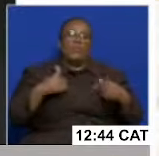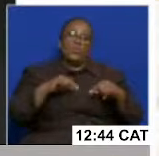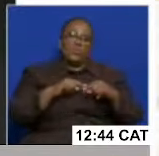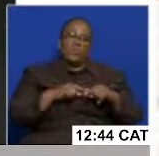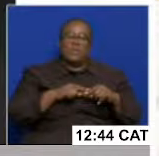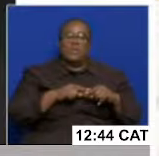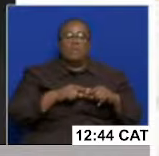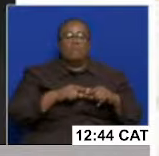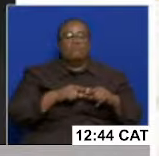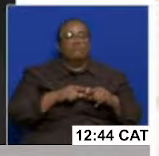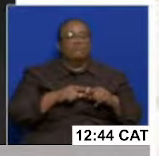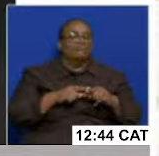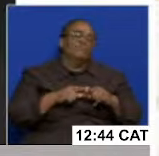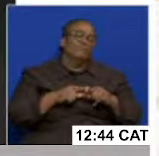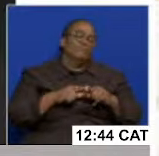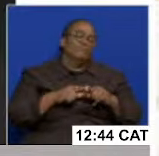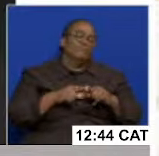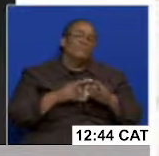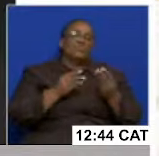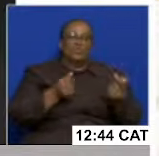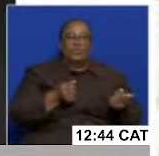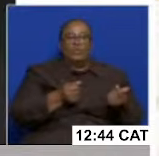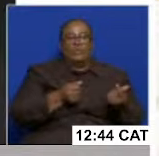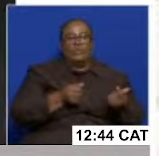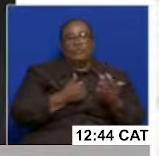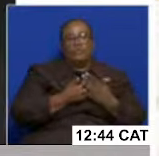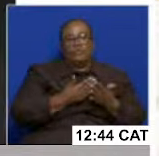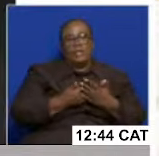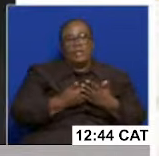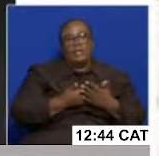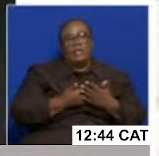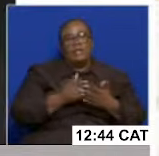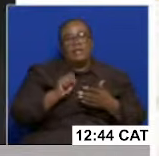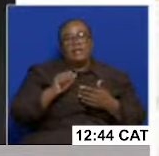to sort out the SAP 13.